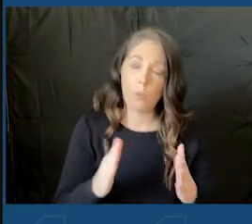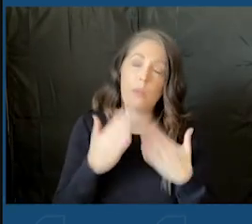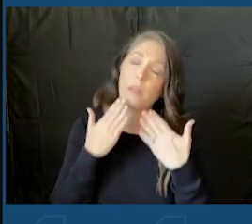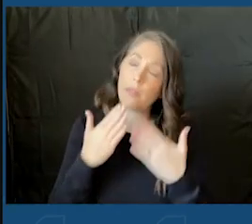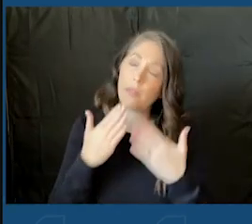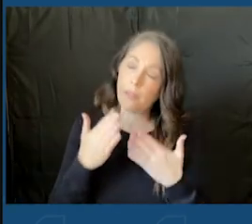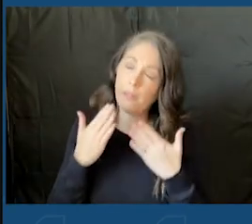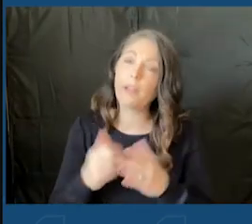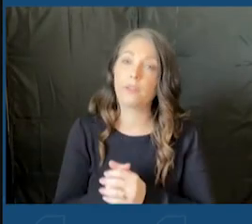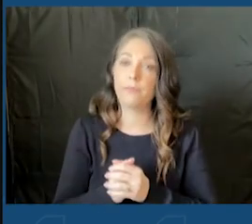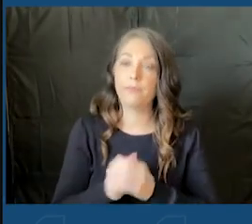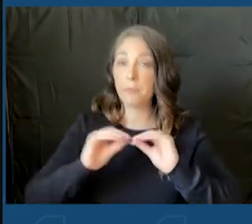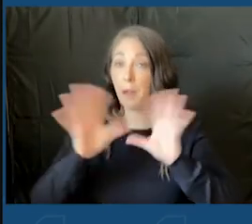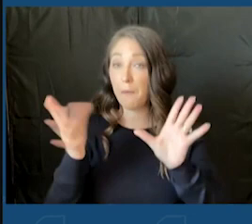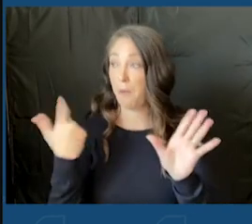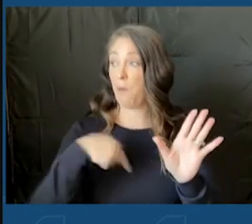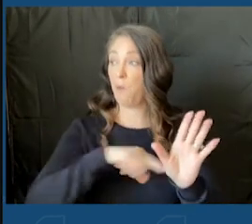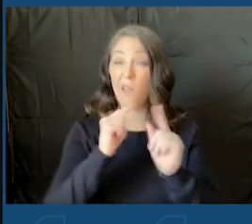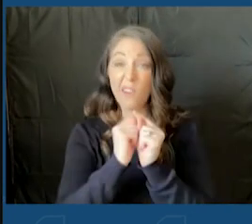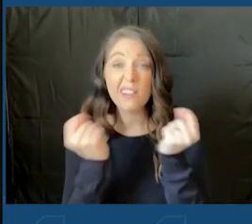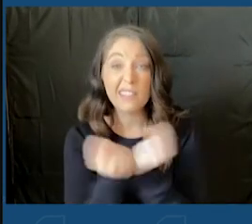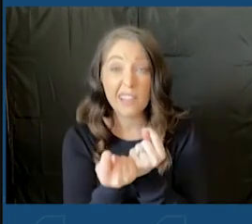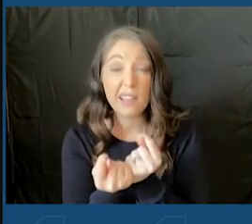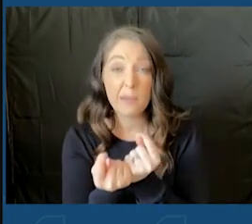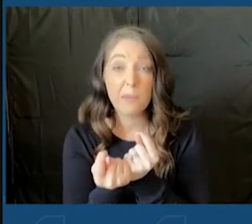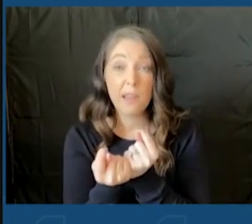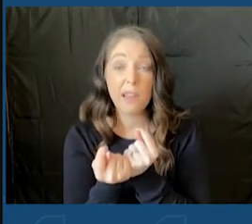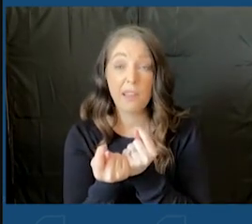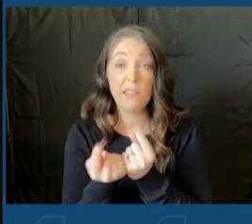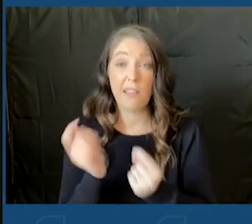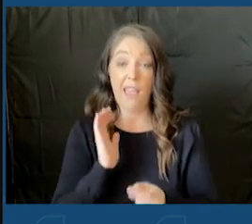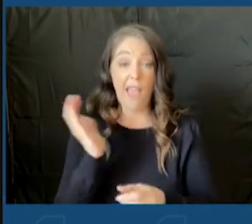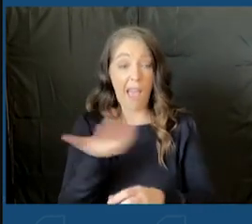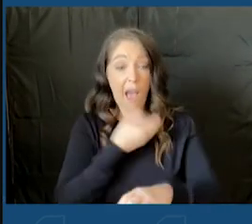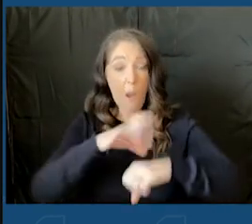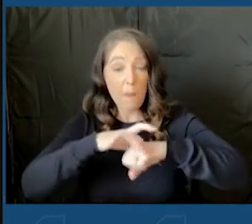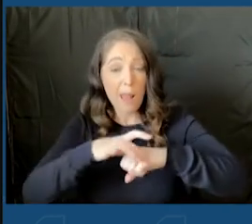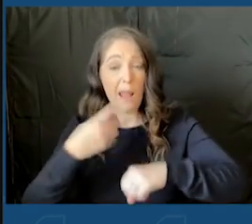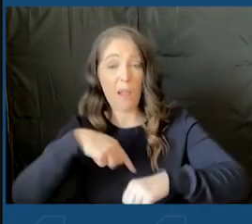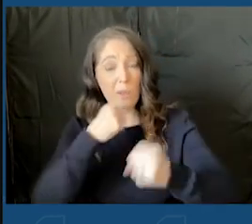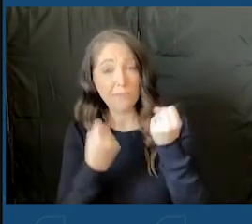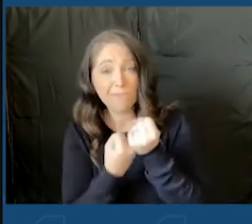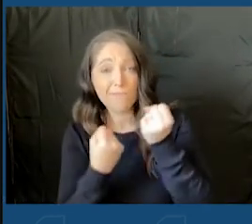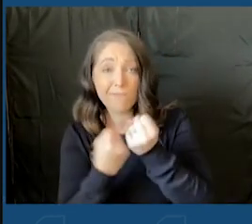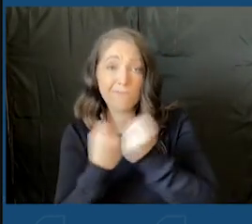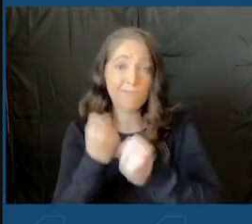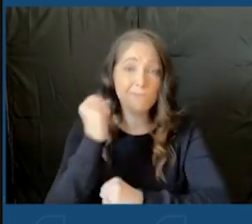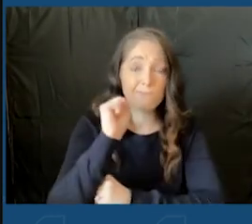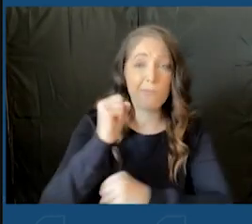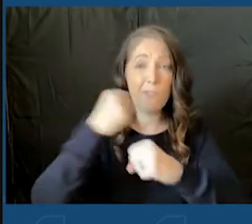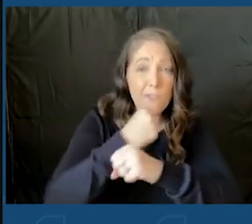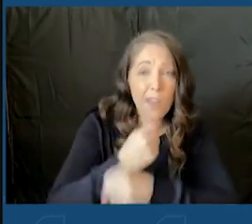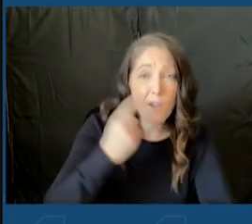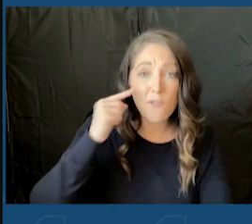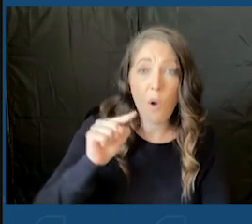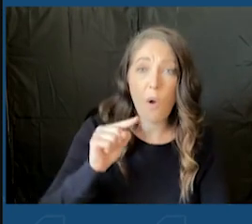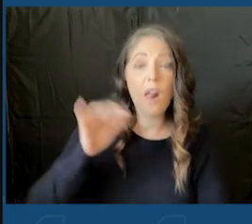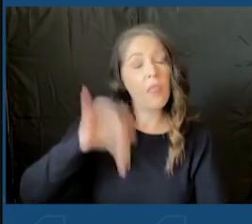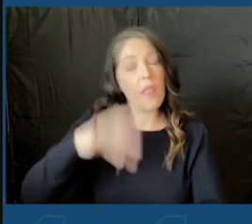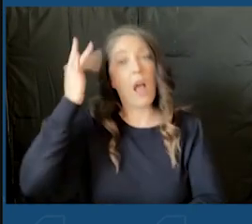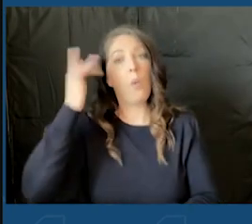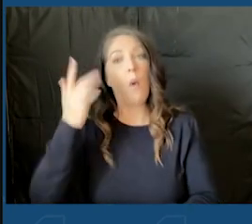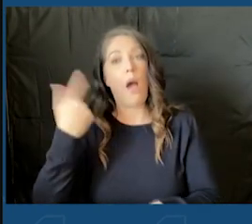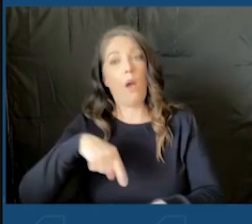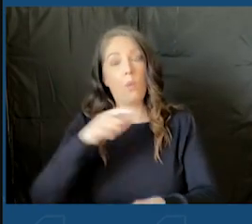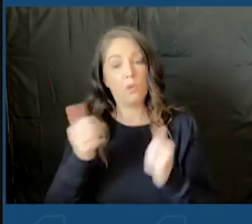team and we are all the stewards of our planet, and why taking action today and every day on climate change,